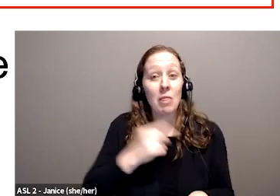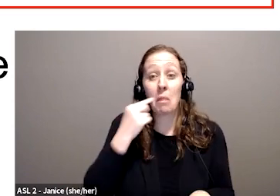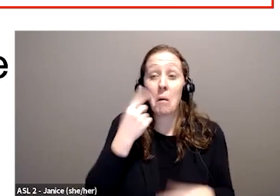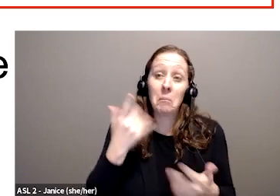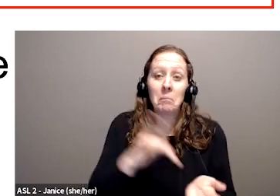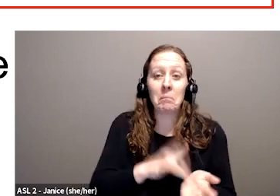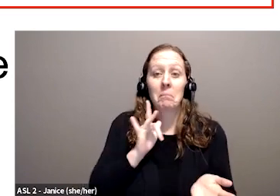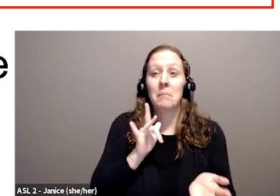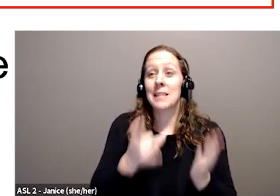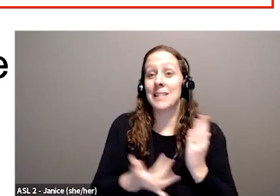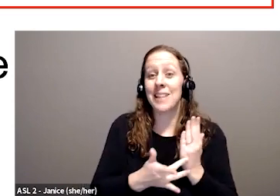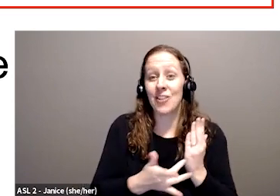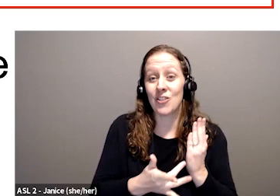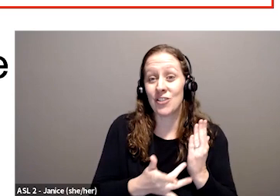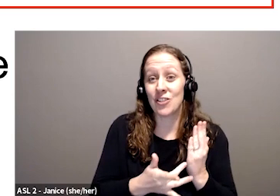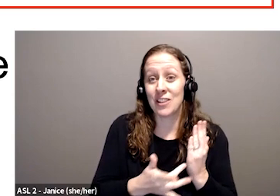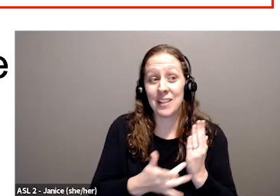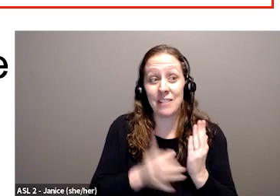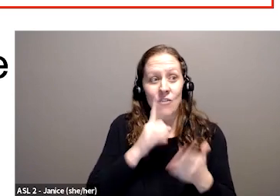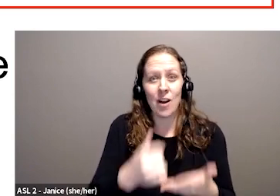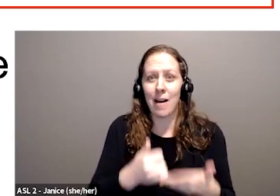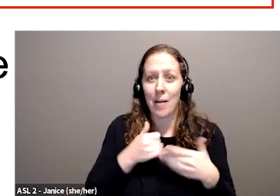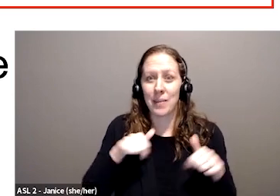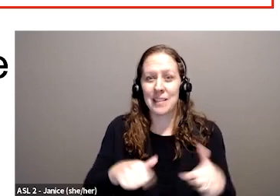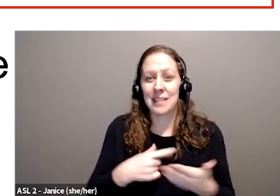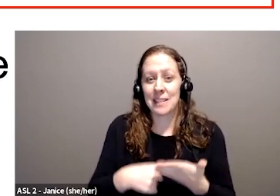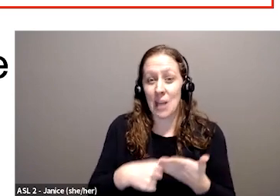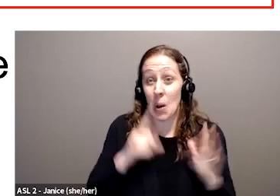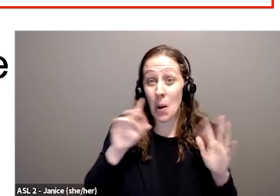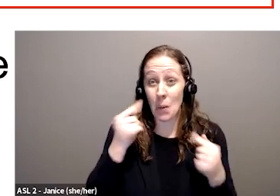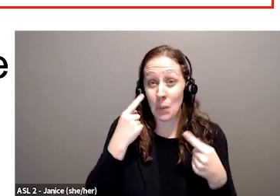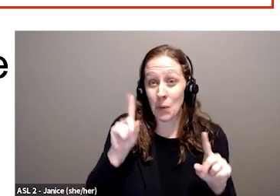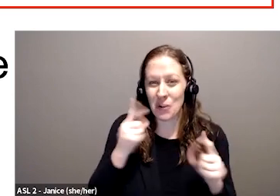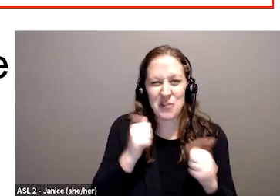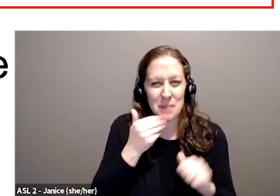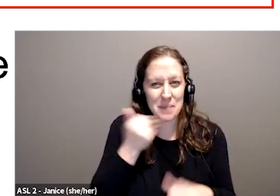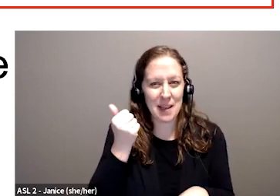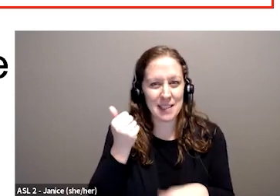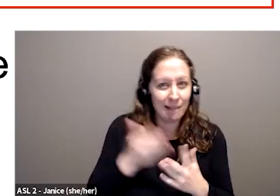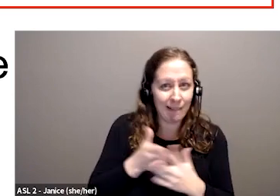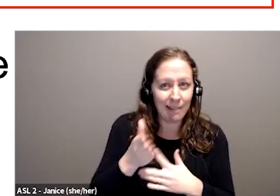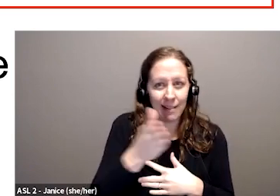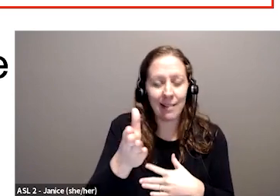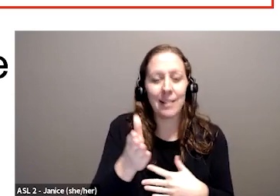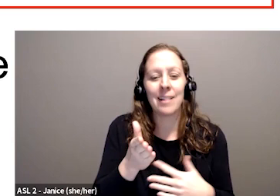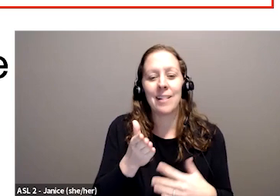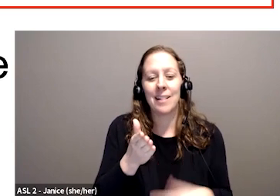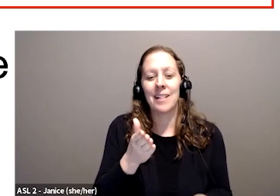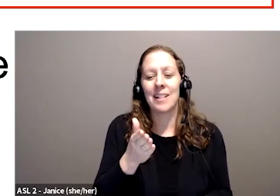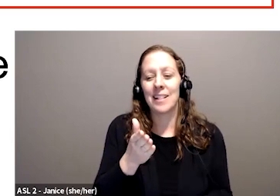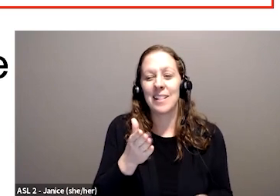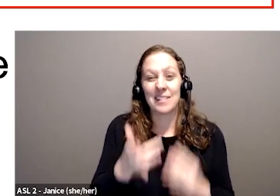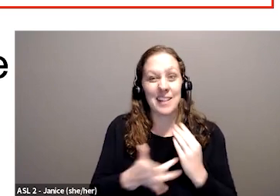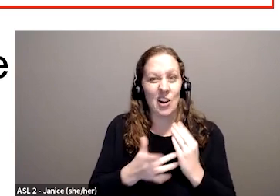technology to facilitate this conversation. So we hope this works. We're going to try our best to navigate through the use